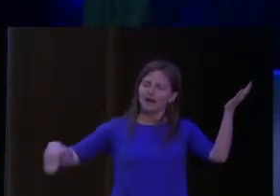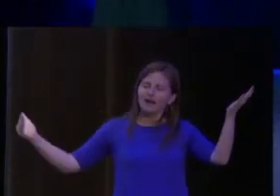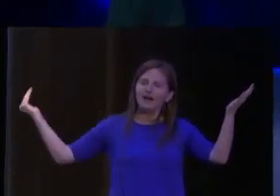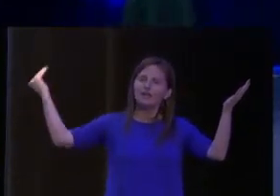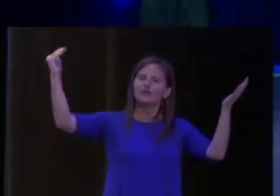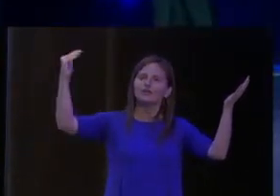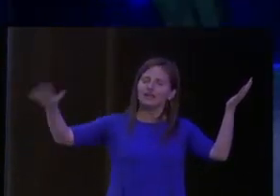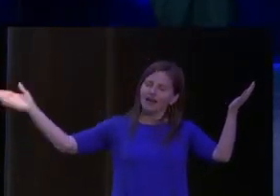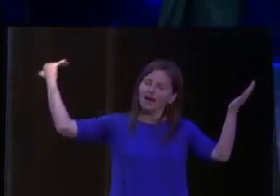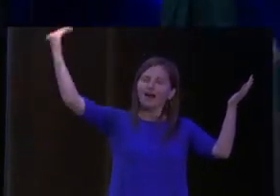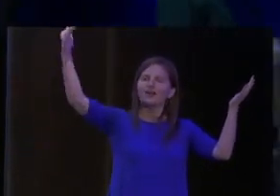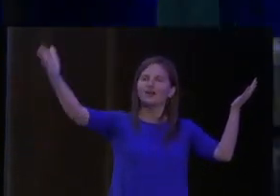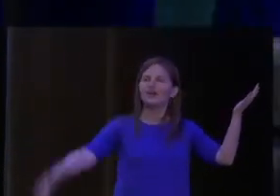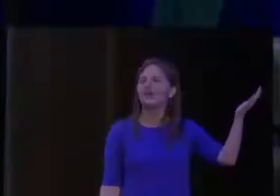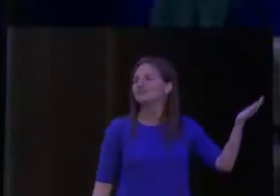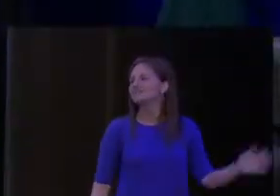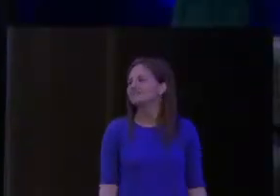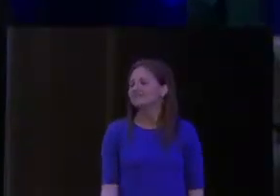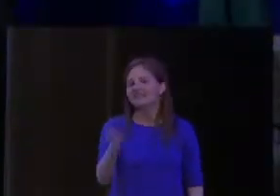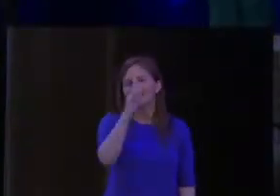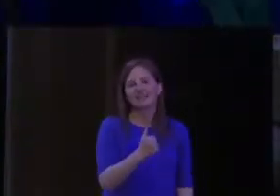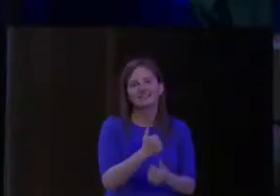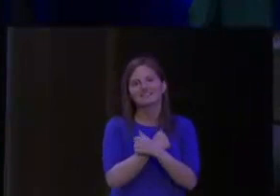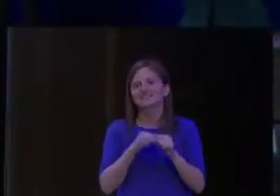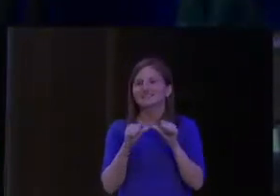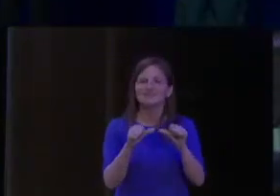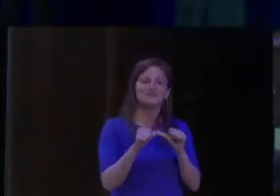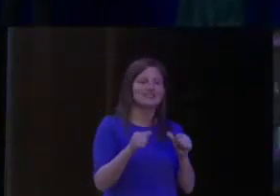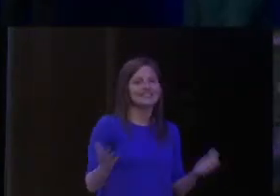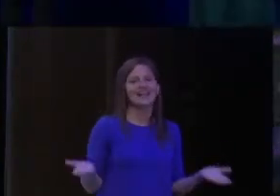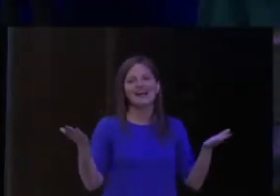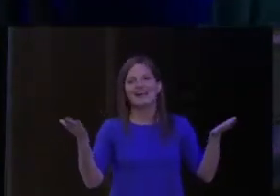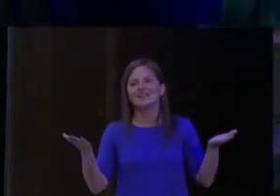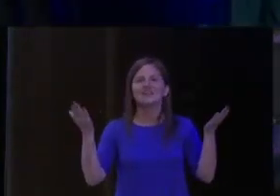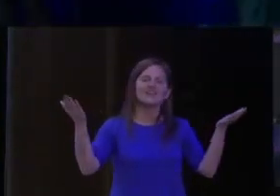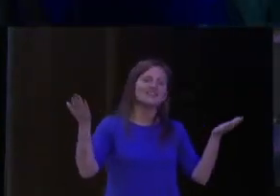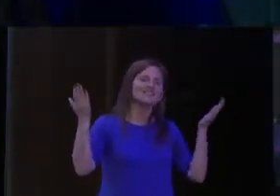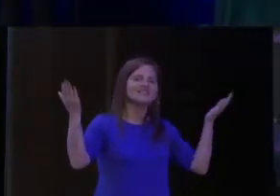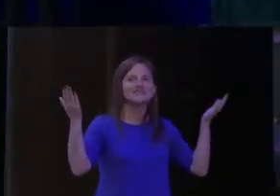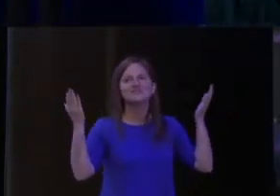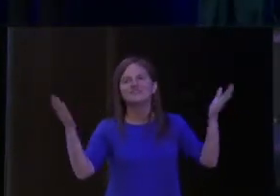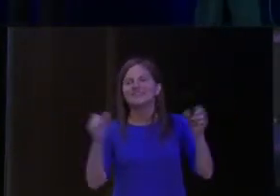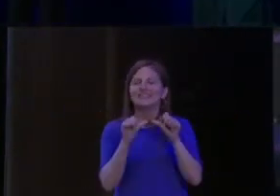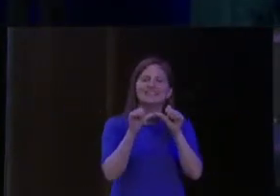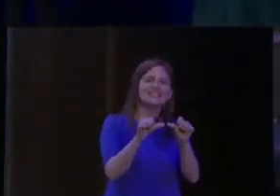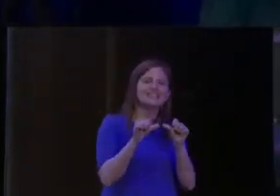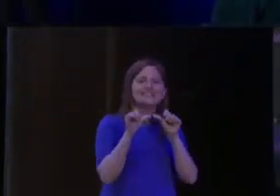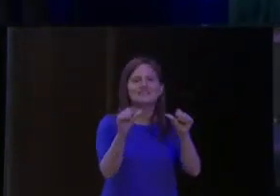me higher, higher. God's love keeps lifting me higher, keeps on lifting